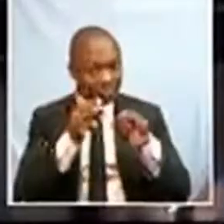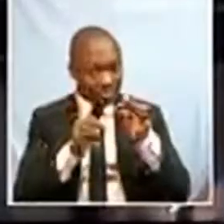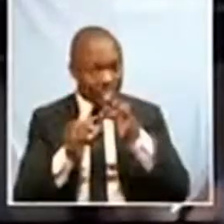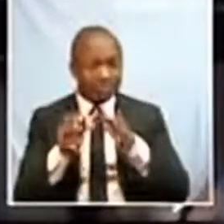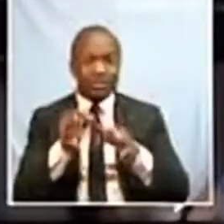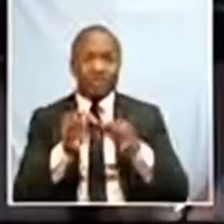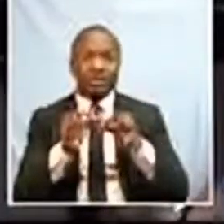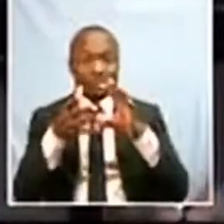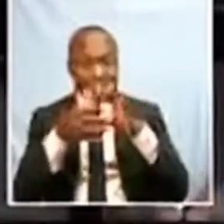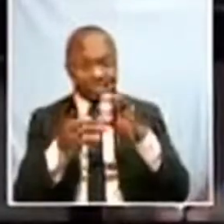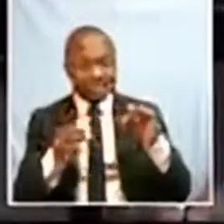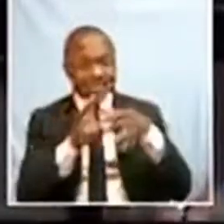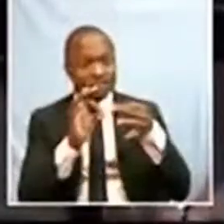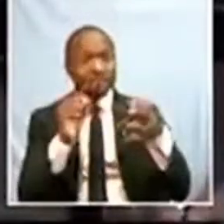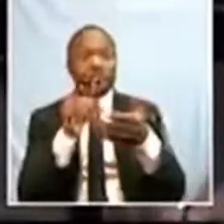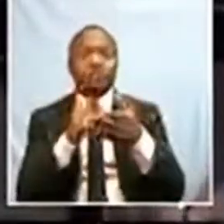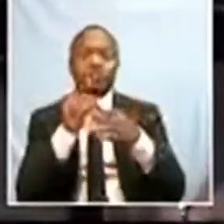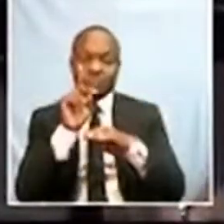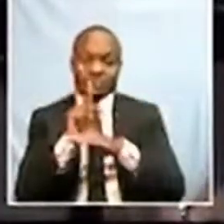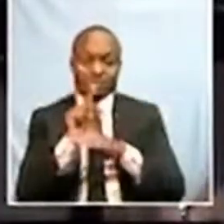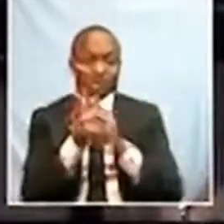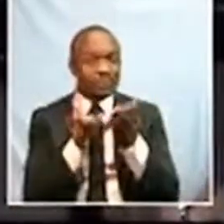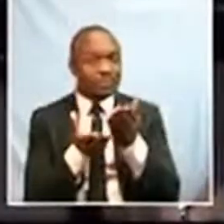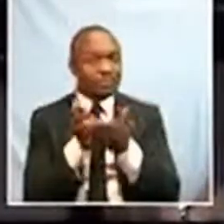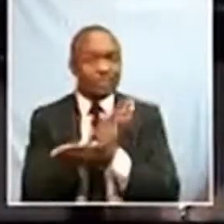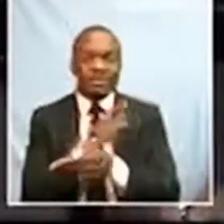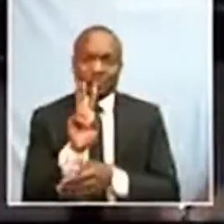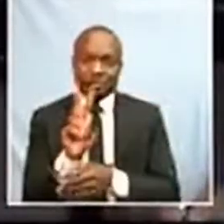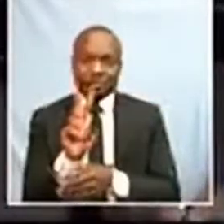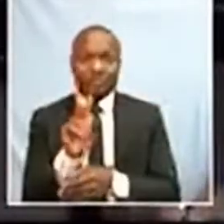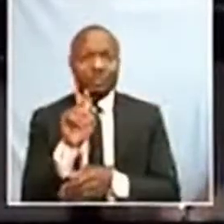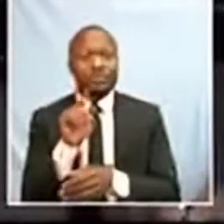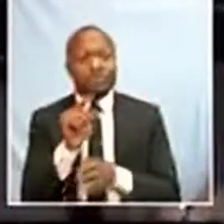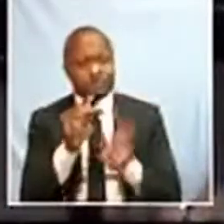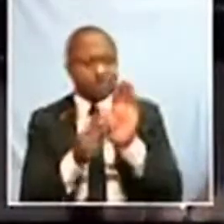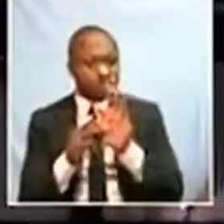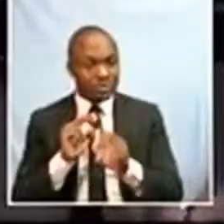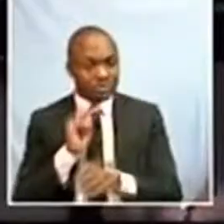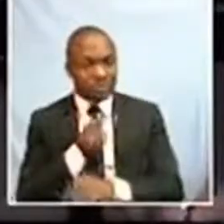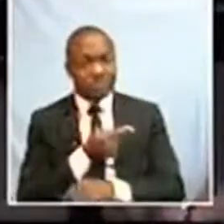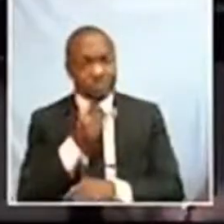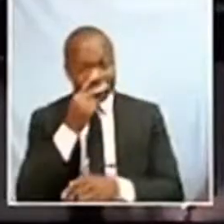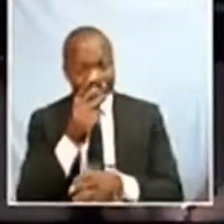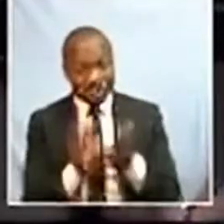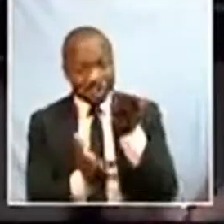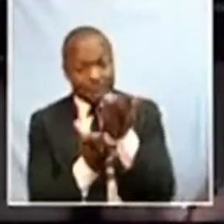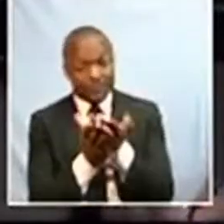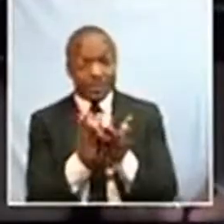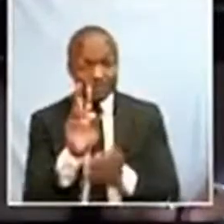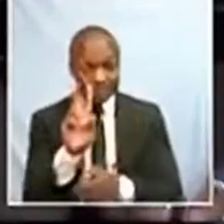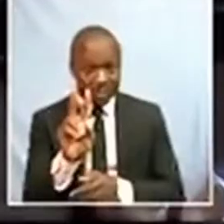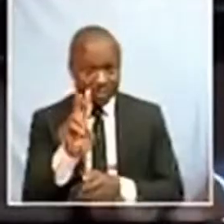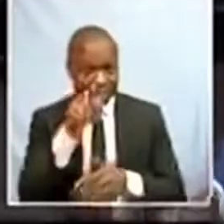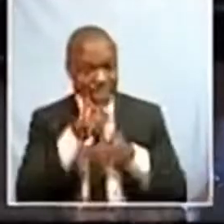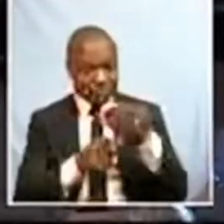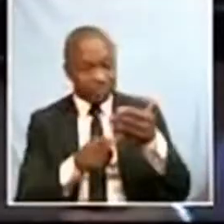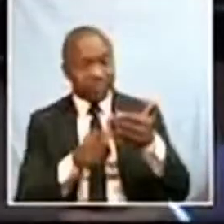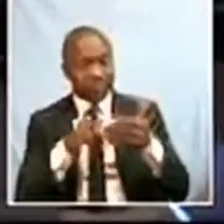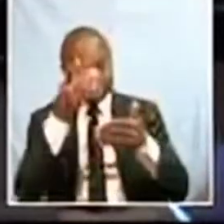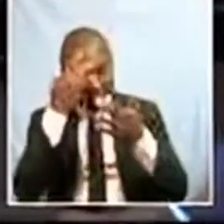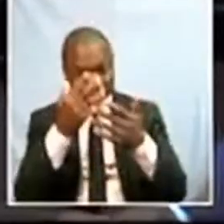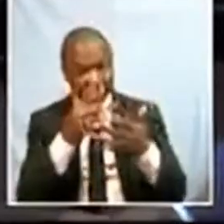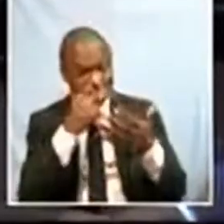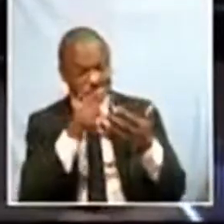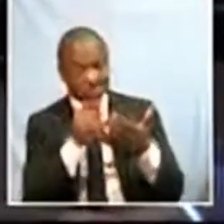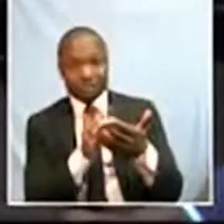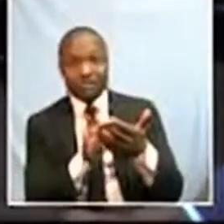about the story of this project on page 2, and you have referred us to say see Appendix 2. So what we are expected to